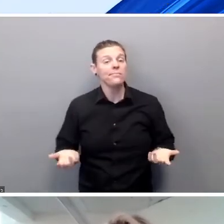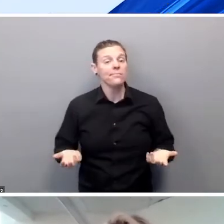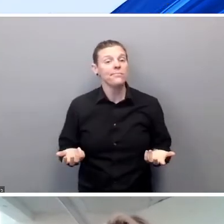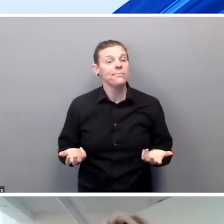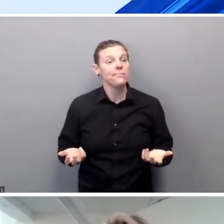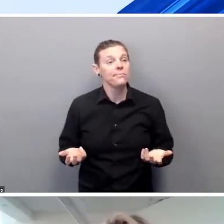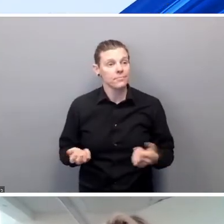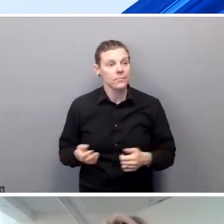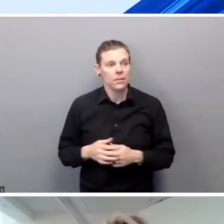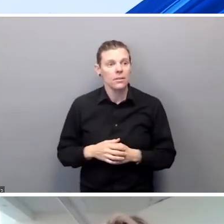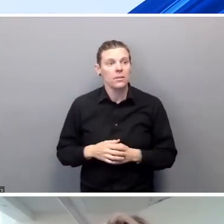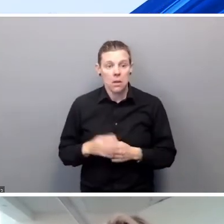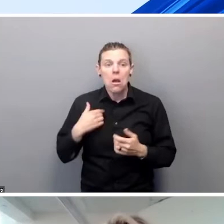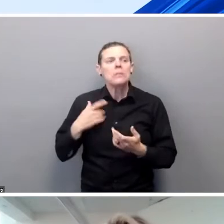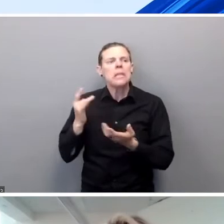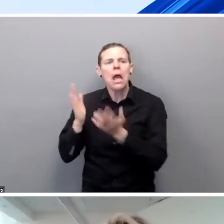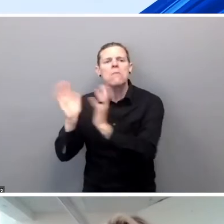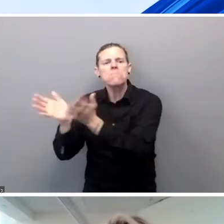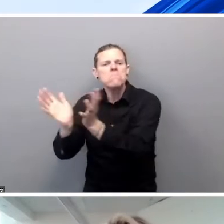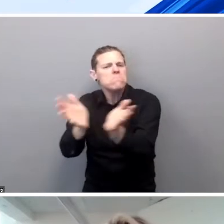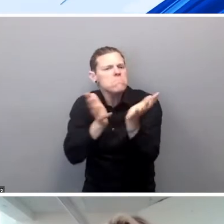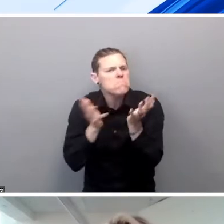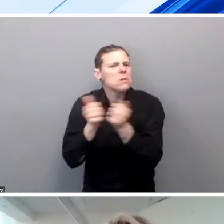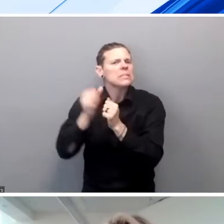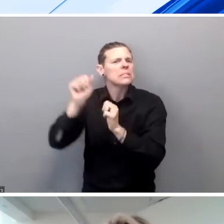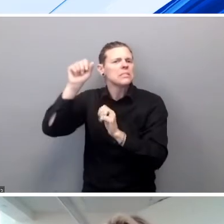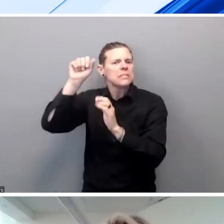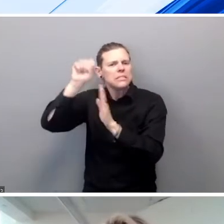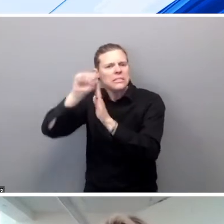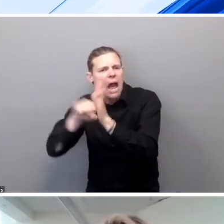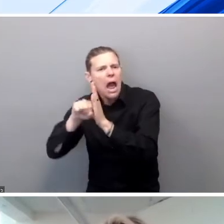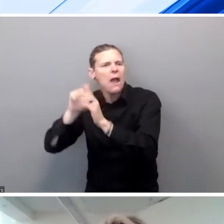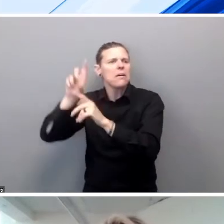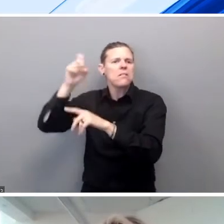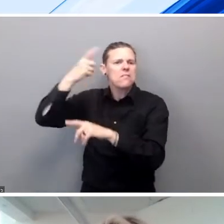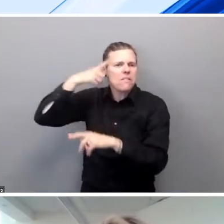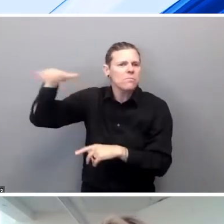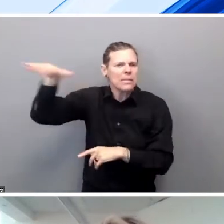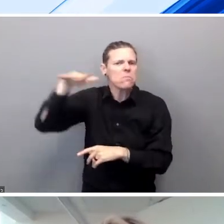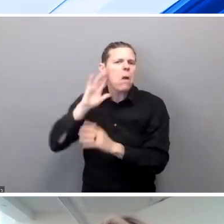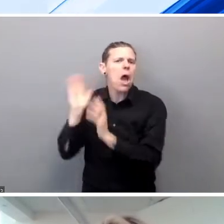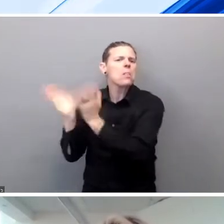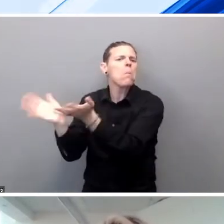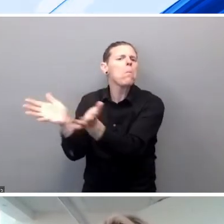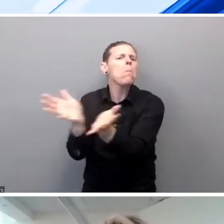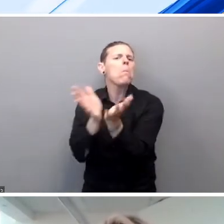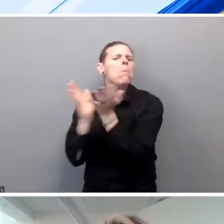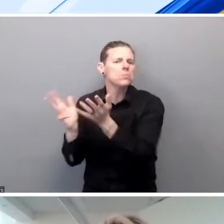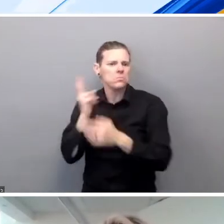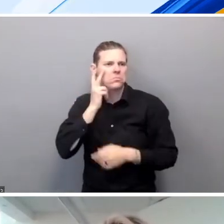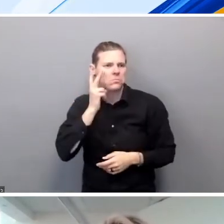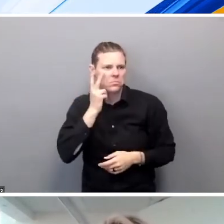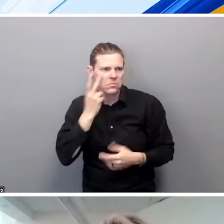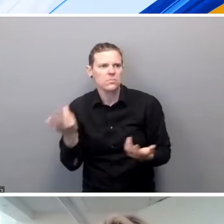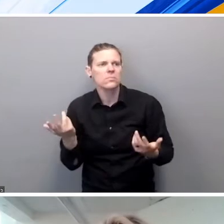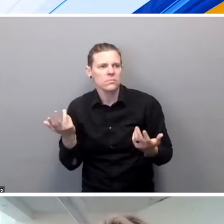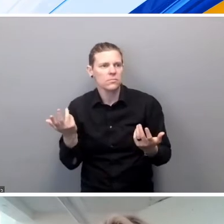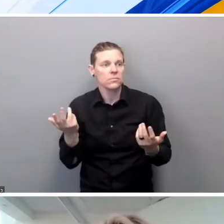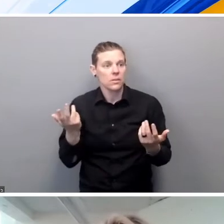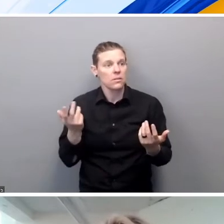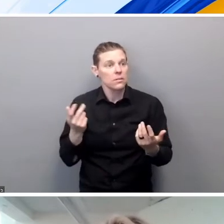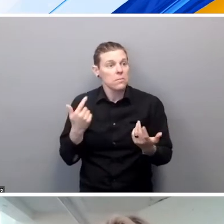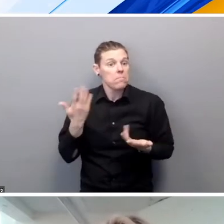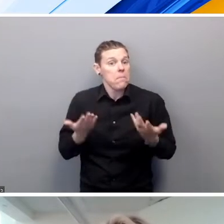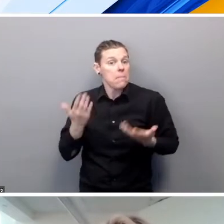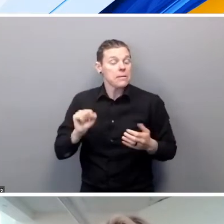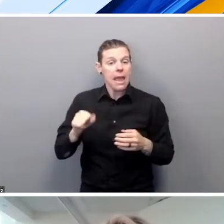government who help work with our businesses is there a way to incentivize businesses